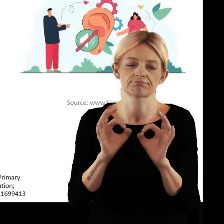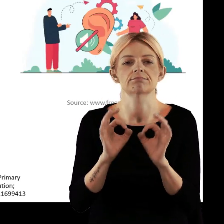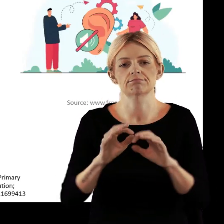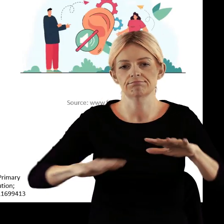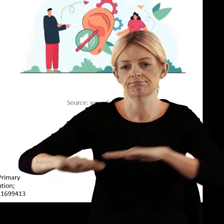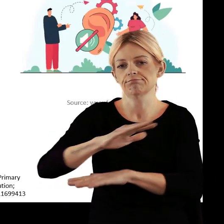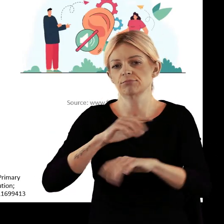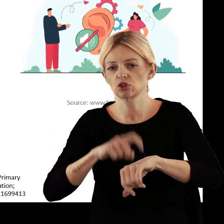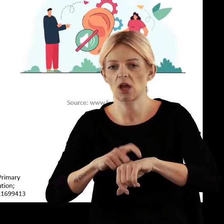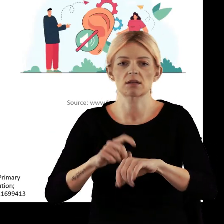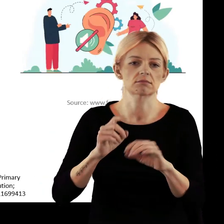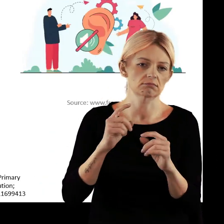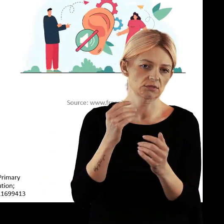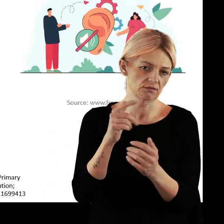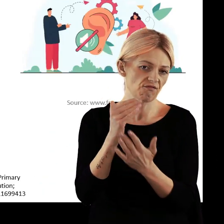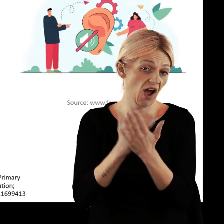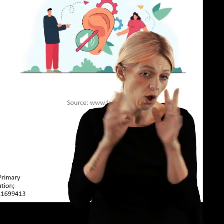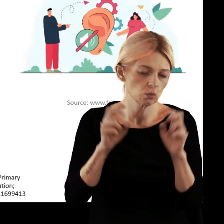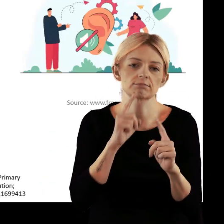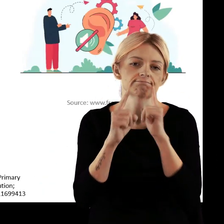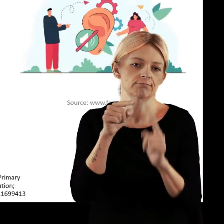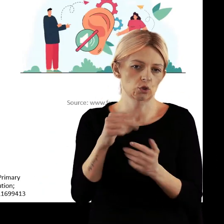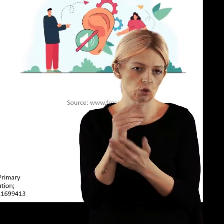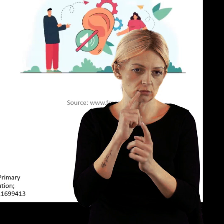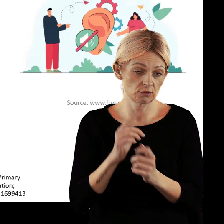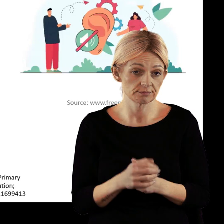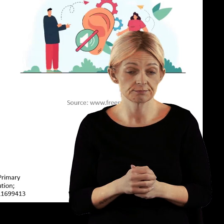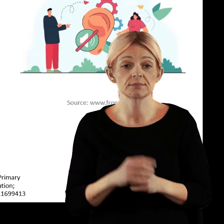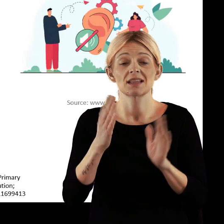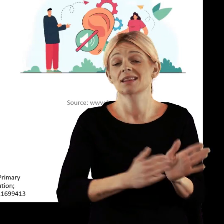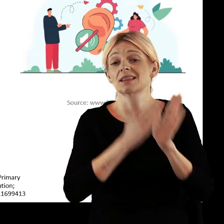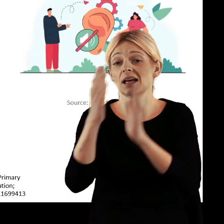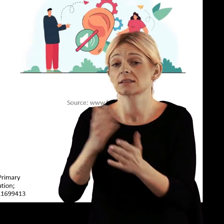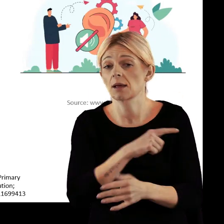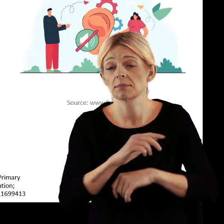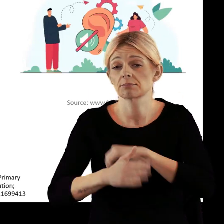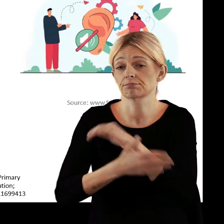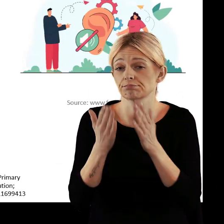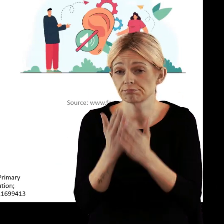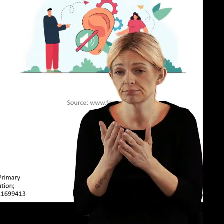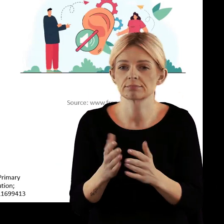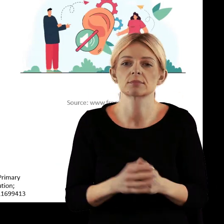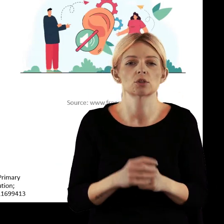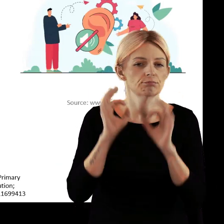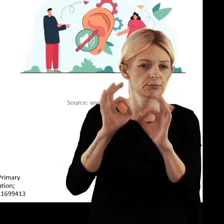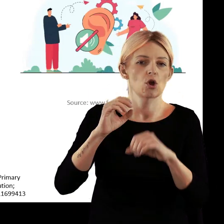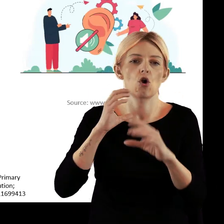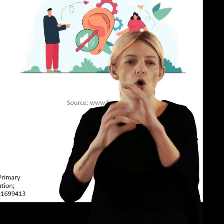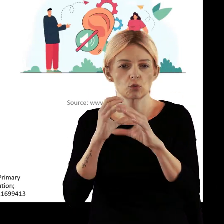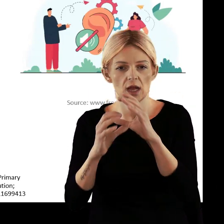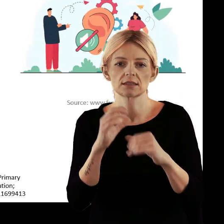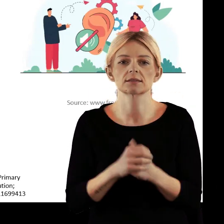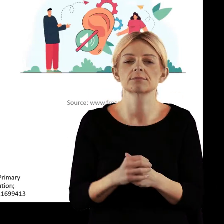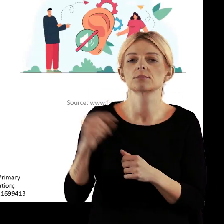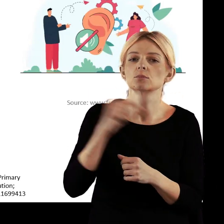Another tip for communicating effectively is to confirm important arrangements in writing. For